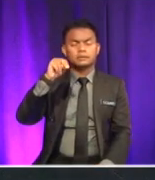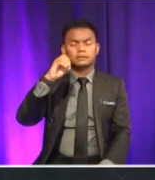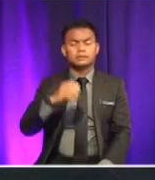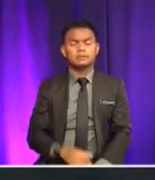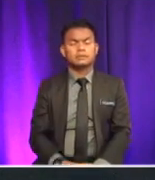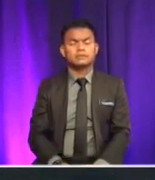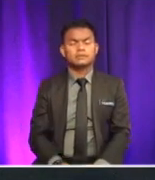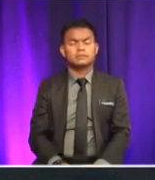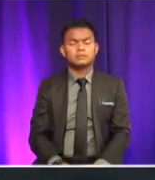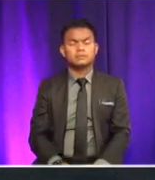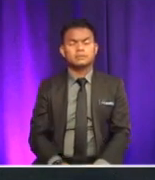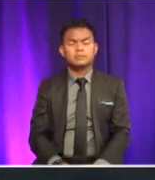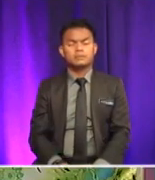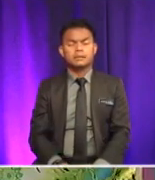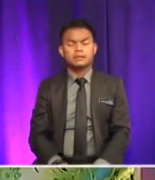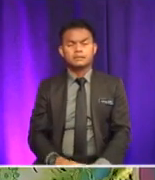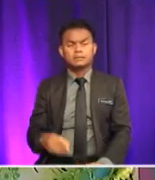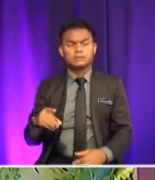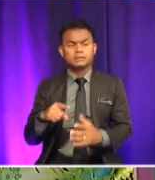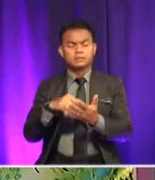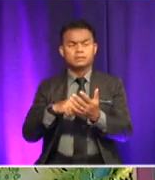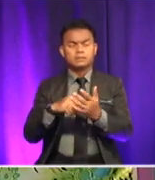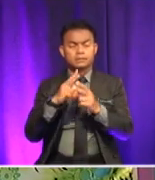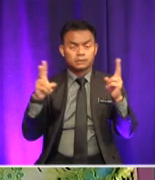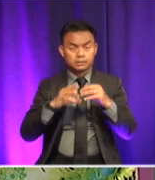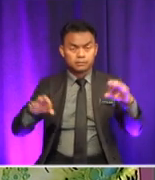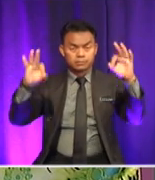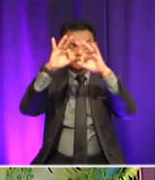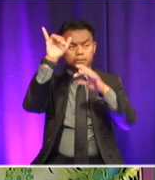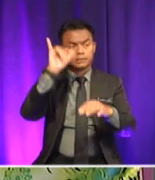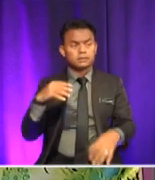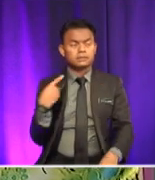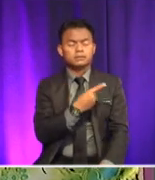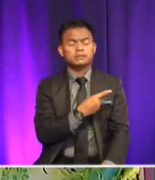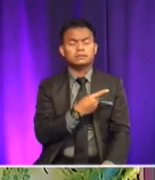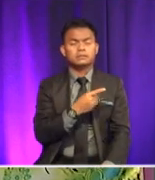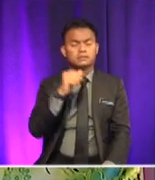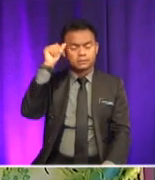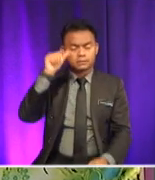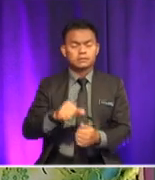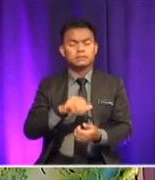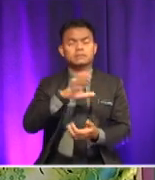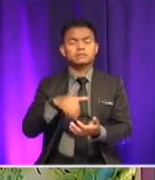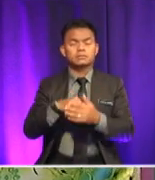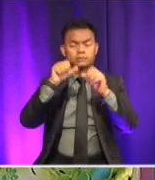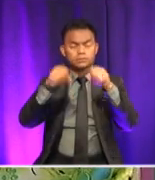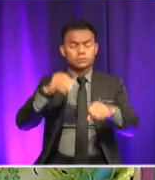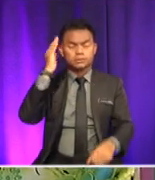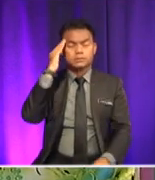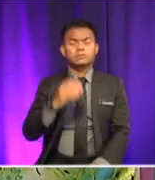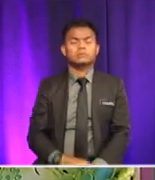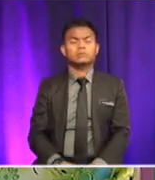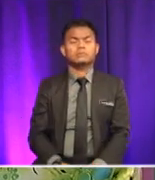Assessment objectives. All right. So these are the very important things that all candidates must know. You have AO1, AO2,